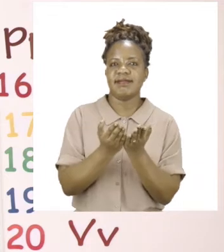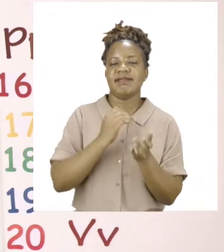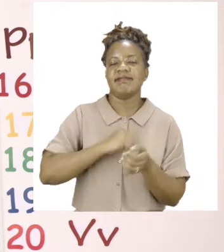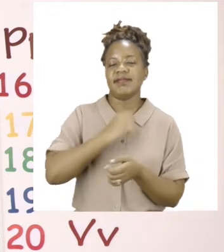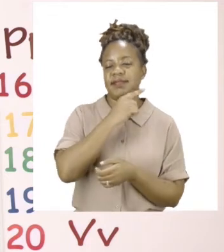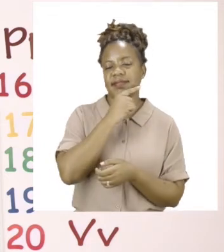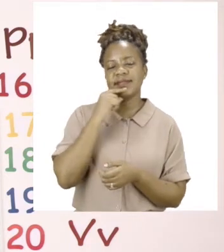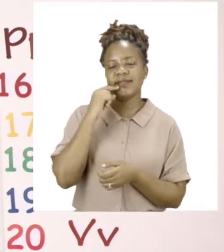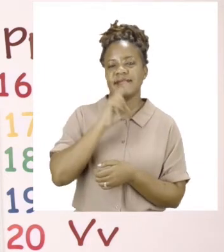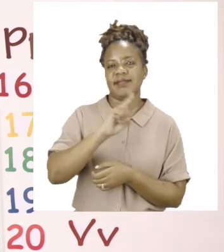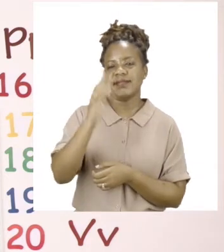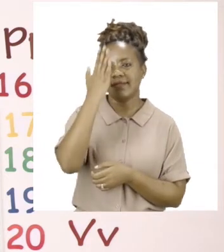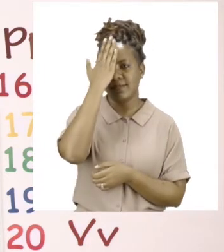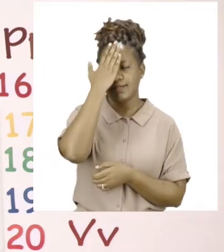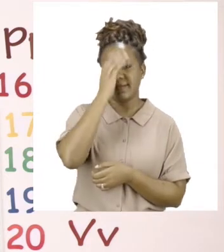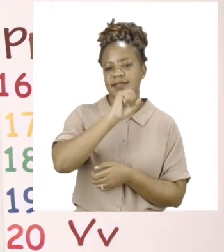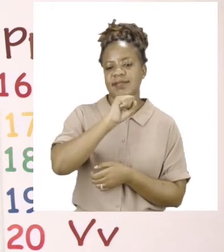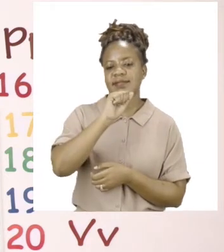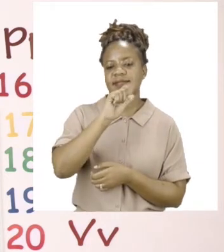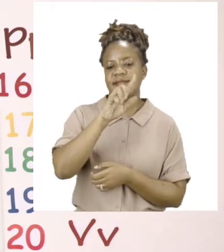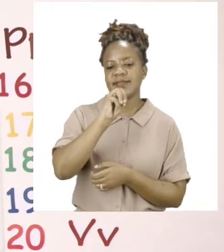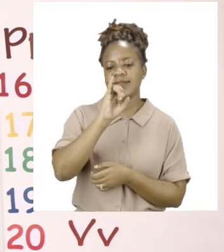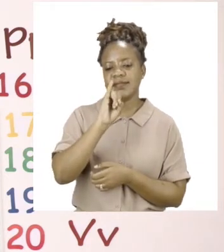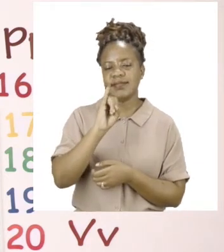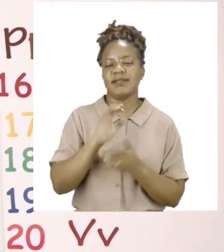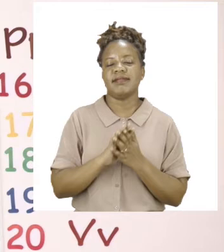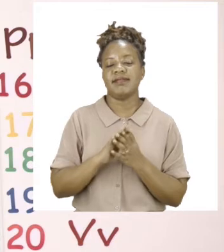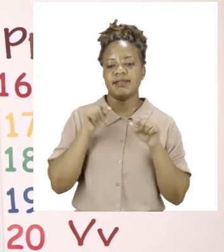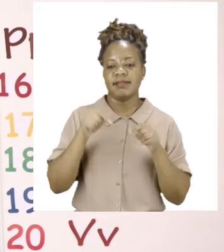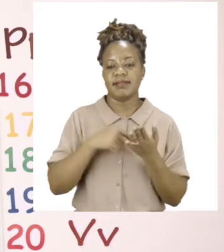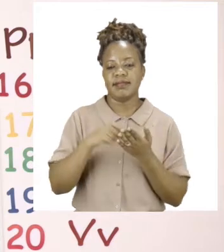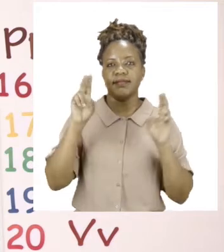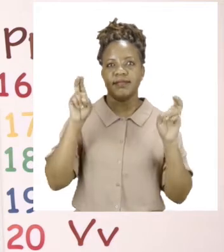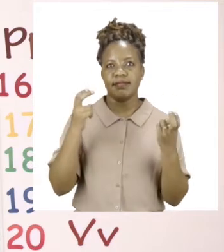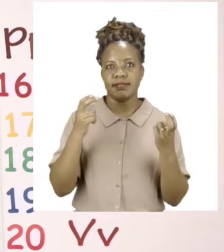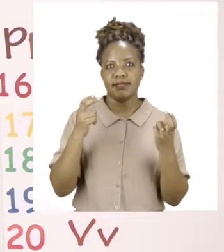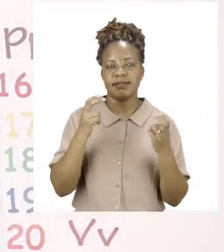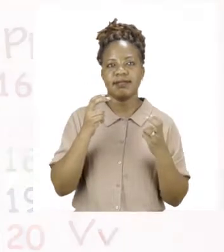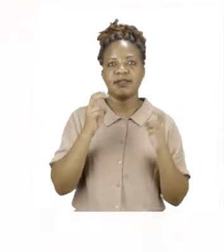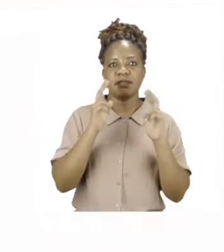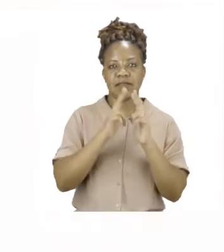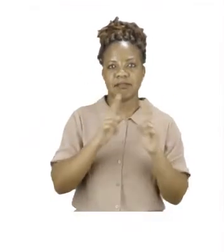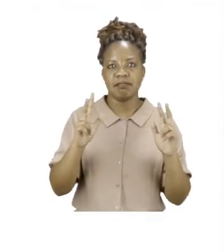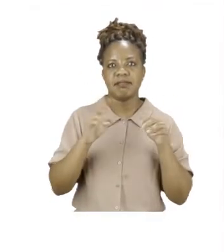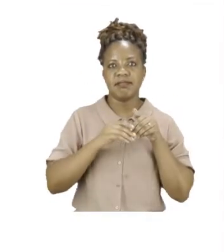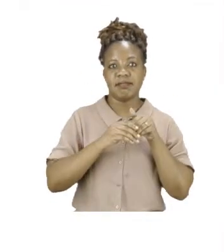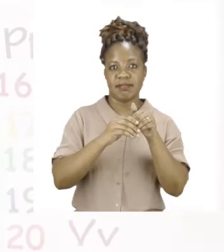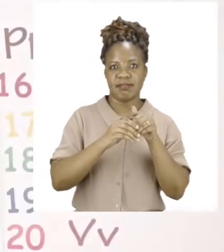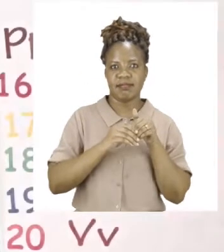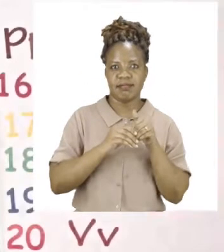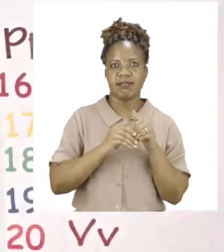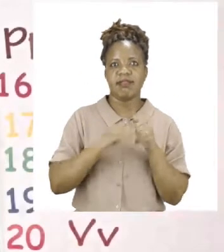so much for joining me today. Our theme this week is public transport